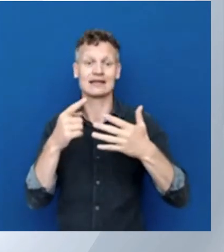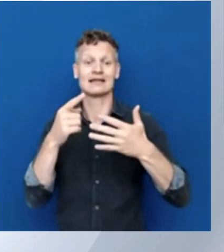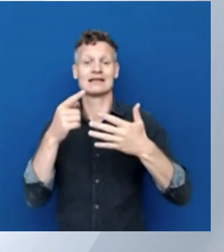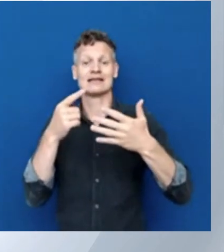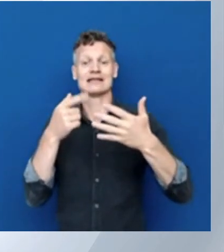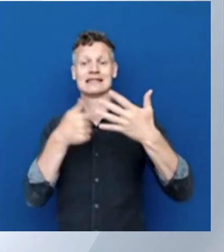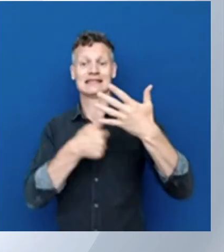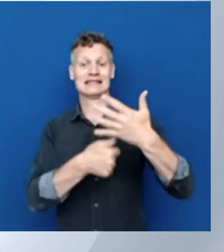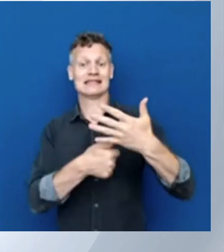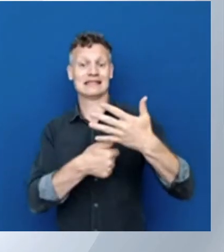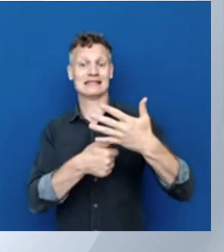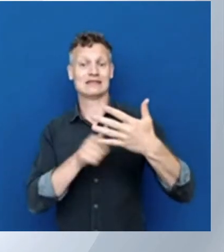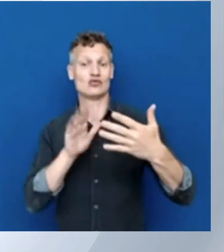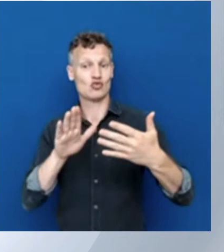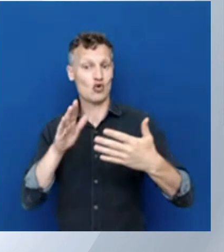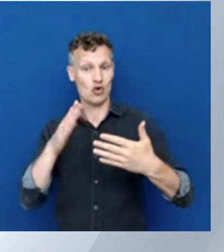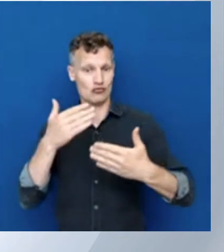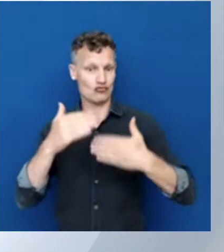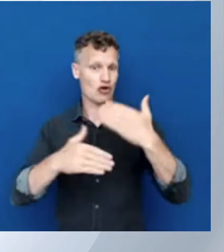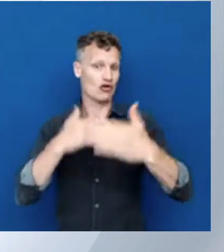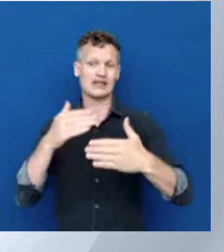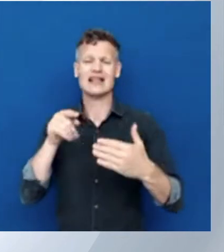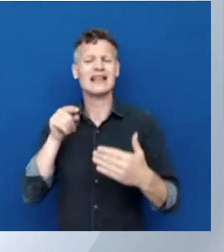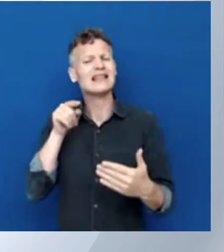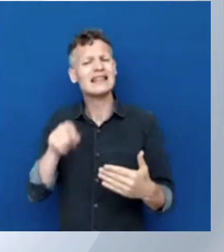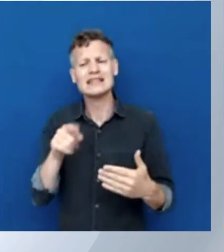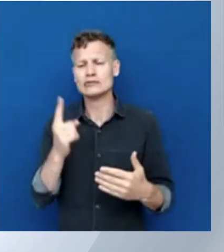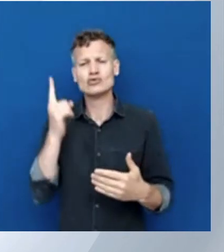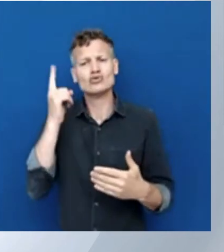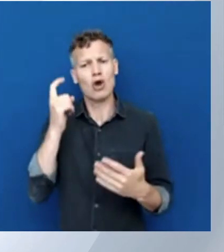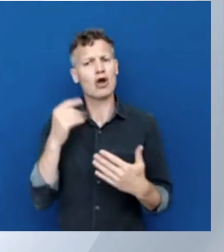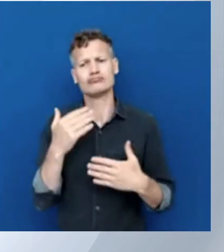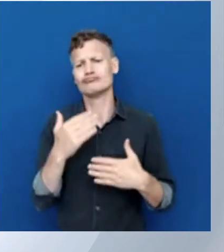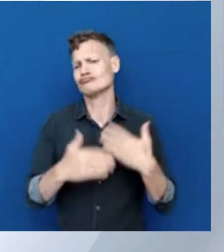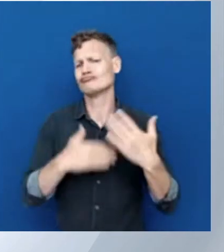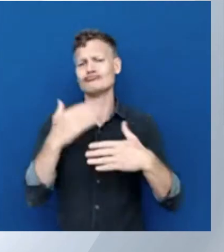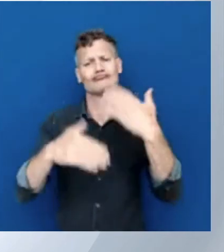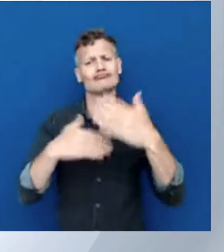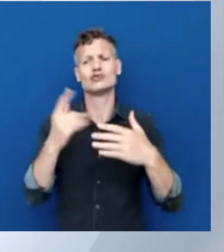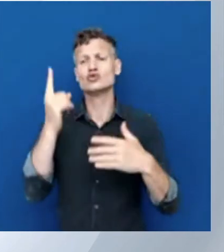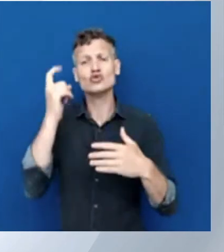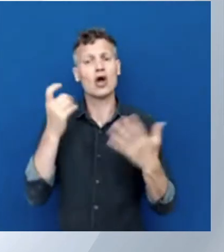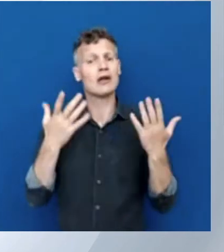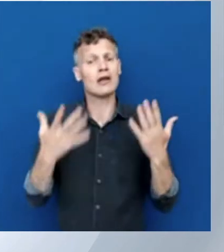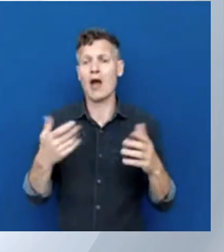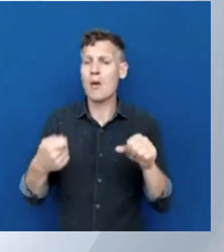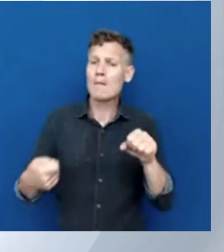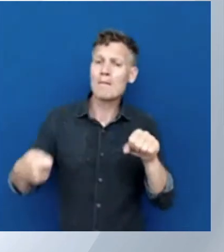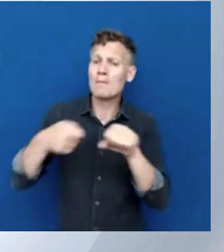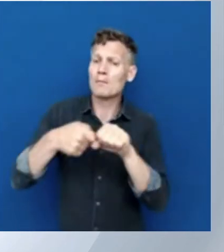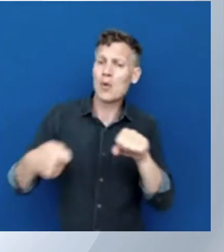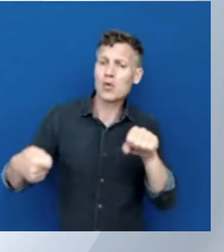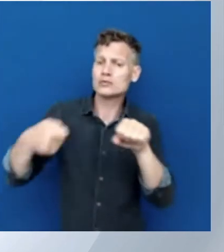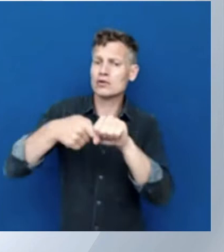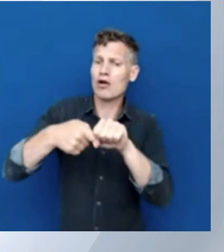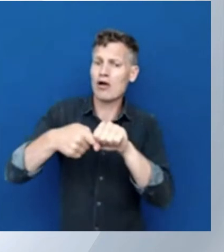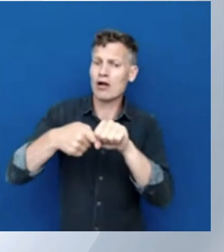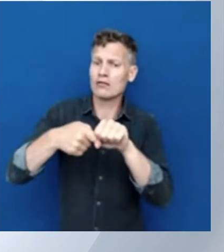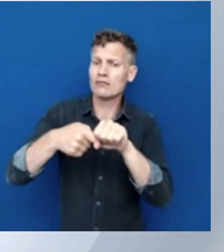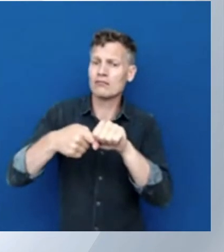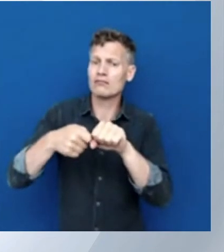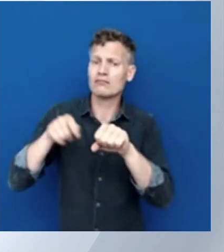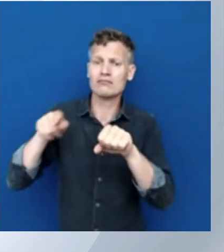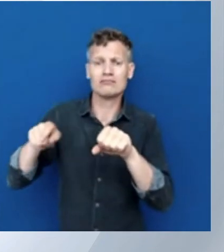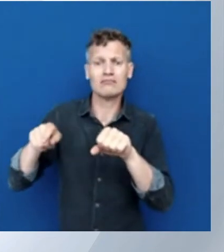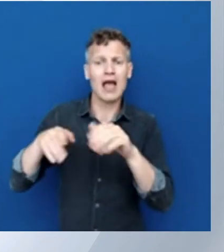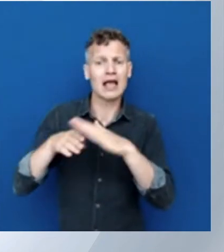your progress. It's a journey. Start now with the bolt-on tools with accessibility insights and just see if your app,